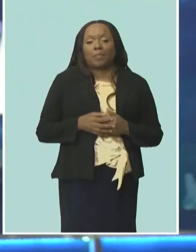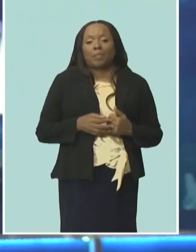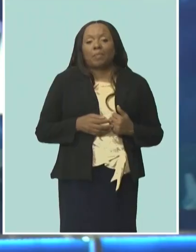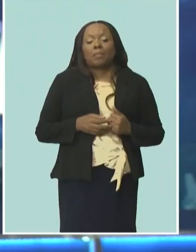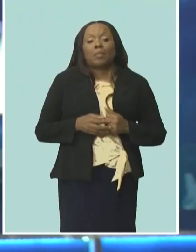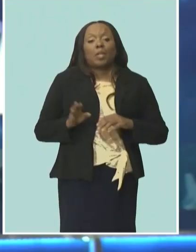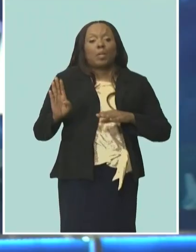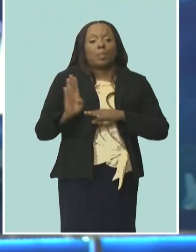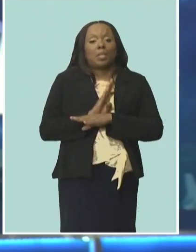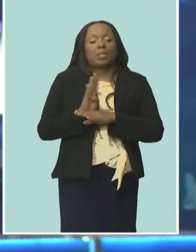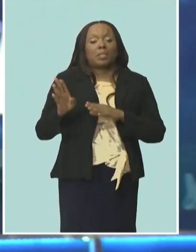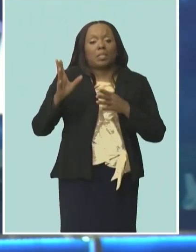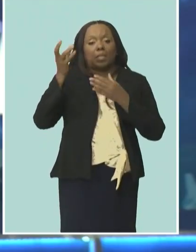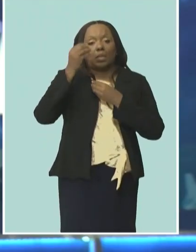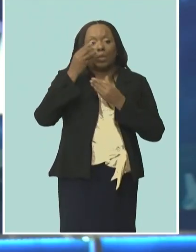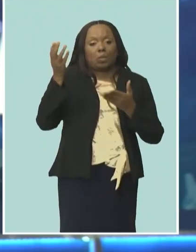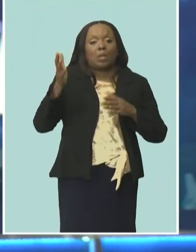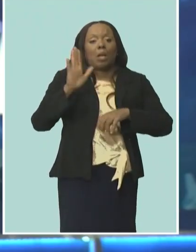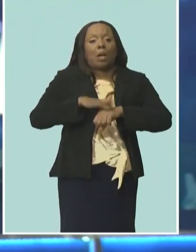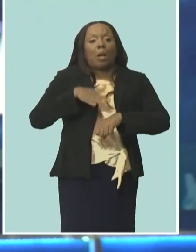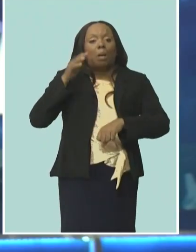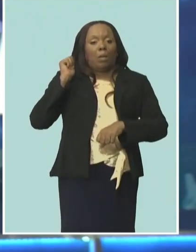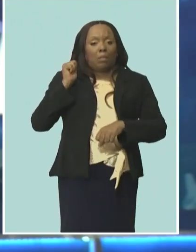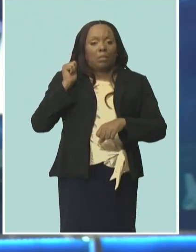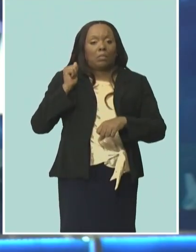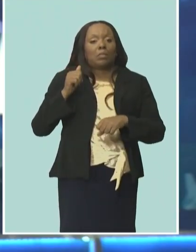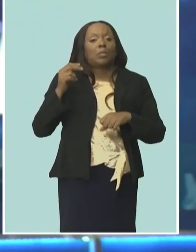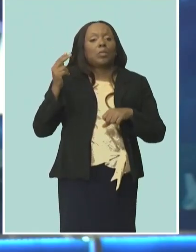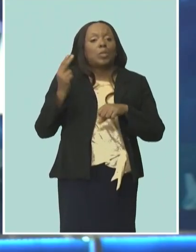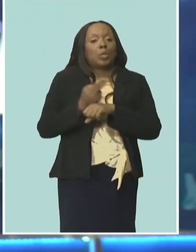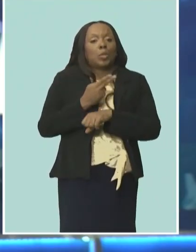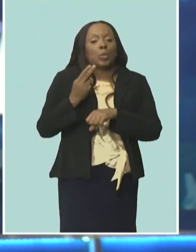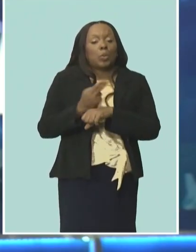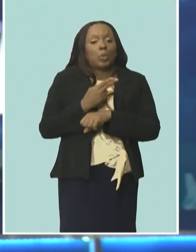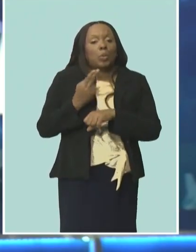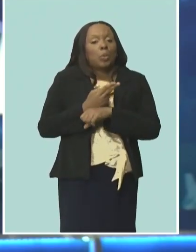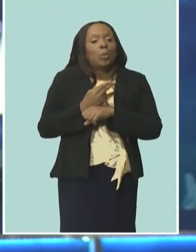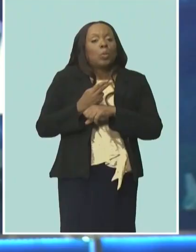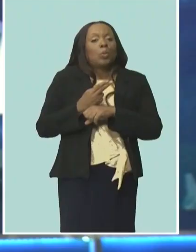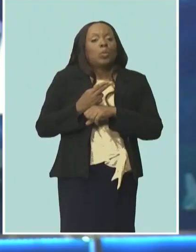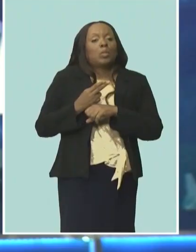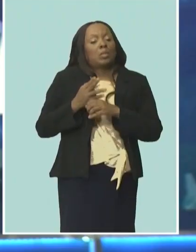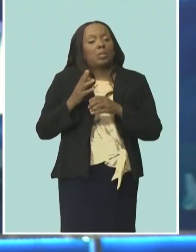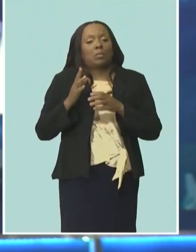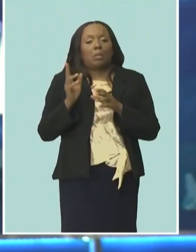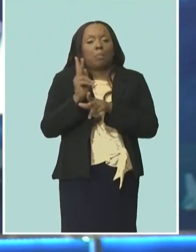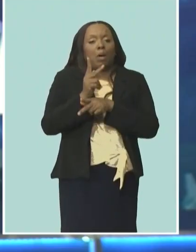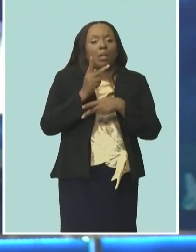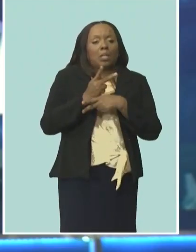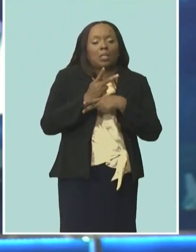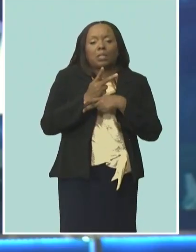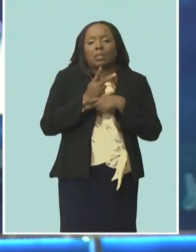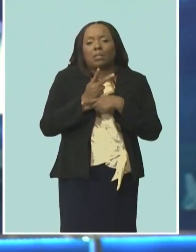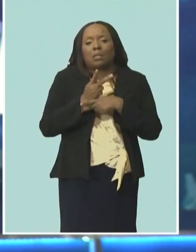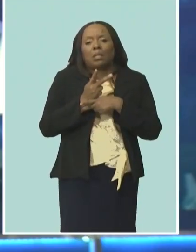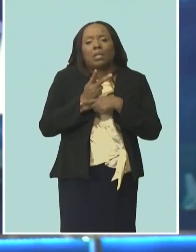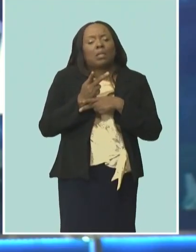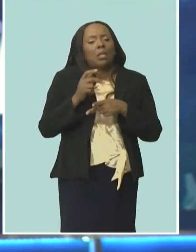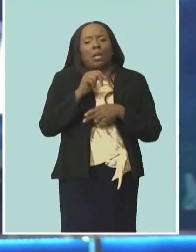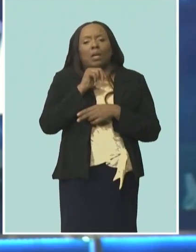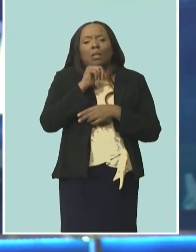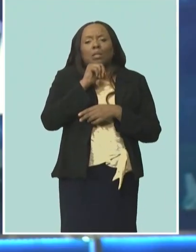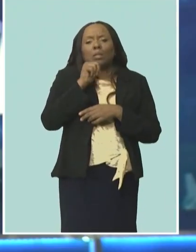In business tonight, a call is being made for the use of non-toxic cleaning materials. Cleaning specialist and head of